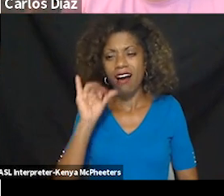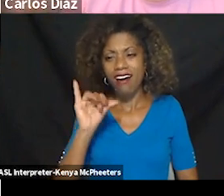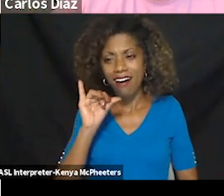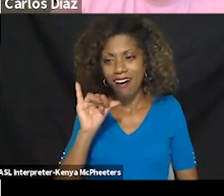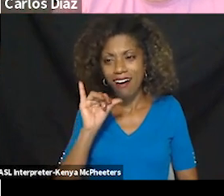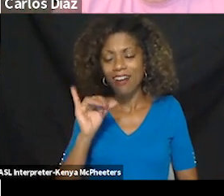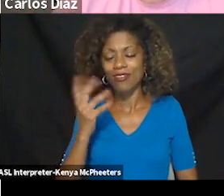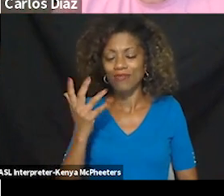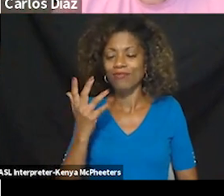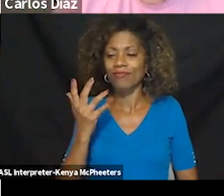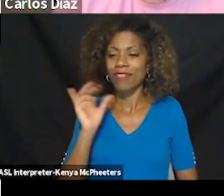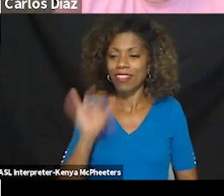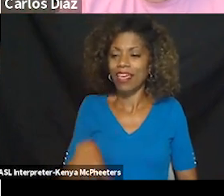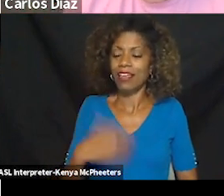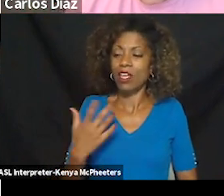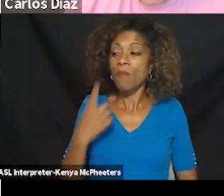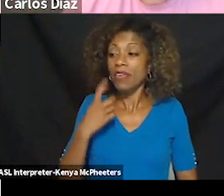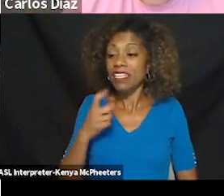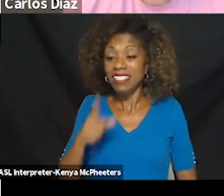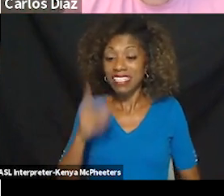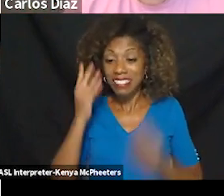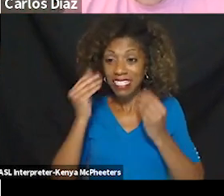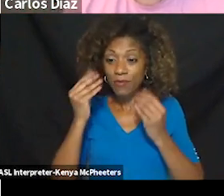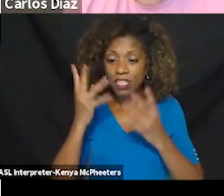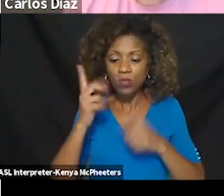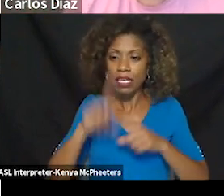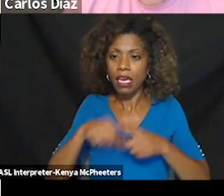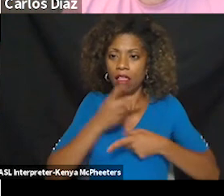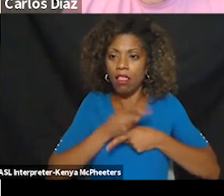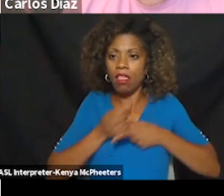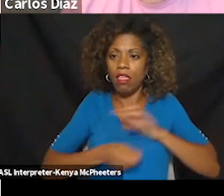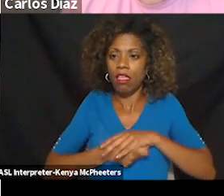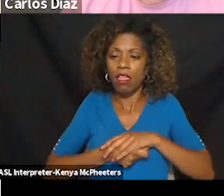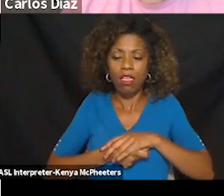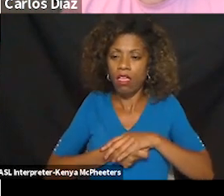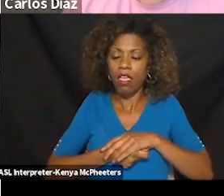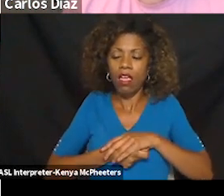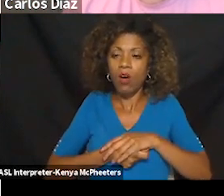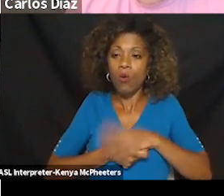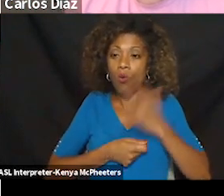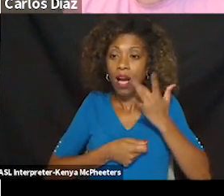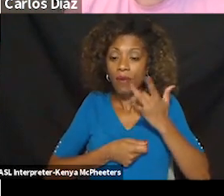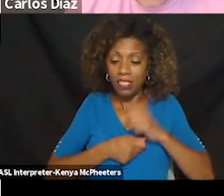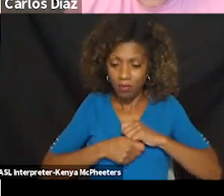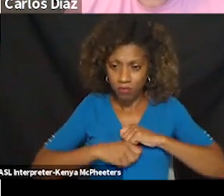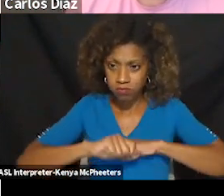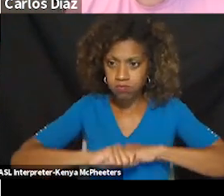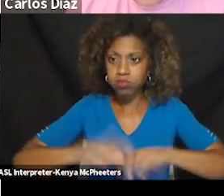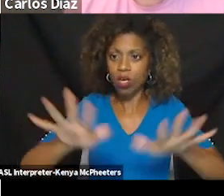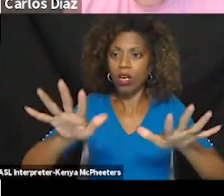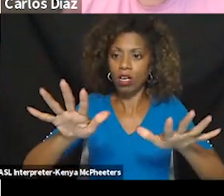like, we need to get this out there as fast as we can because folks need to hear what's happening in others'